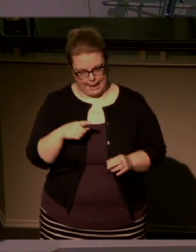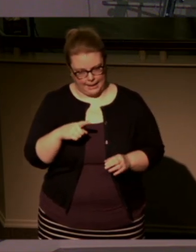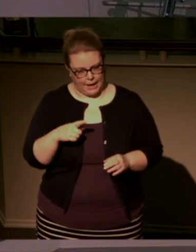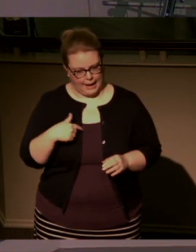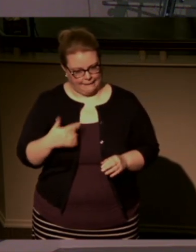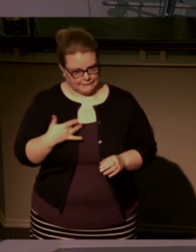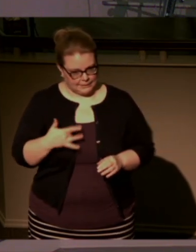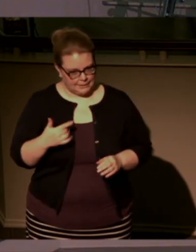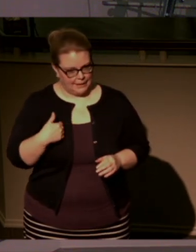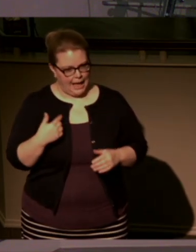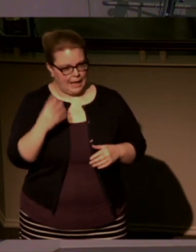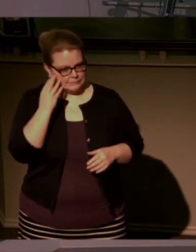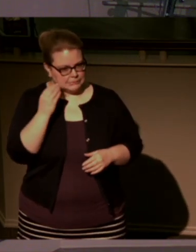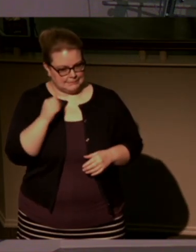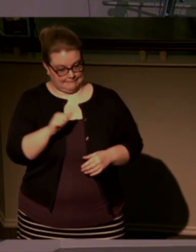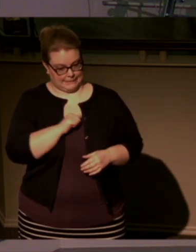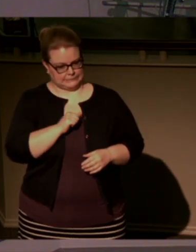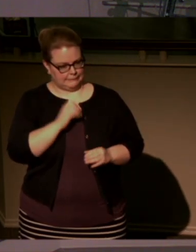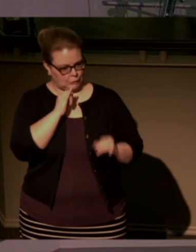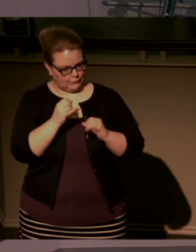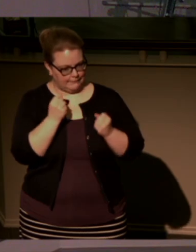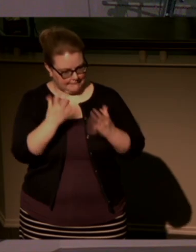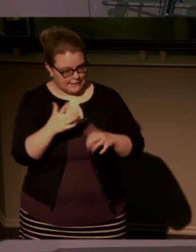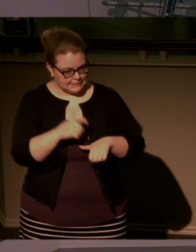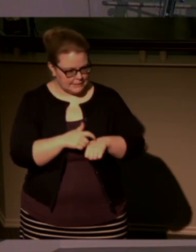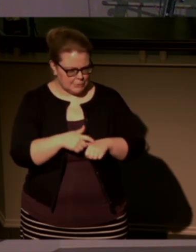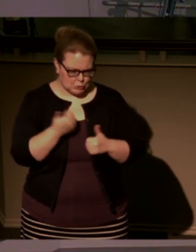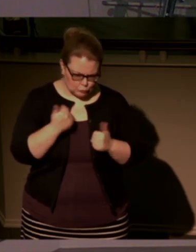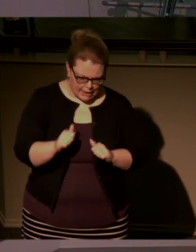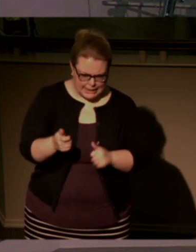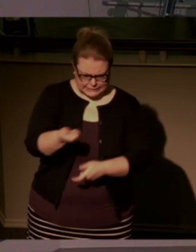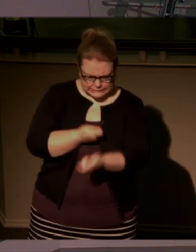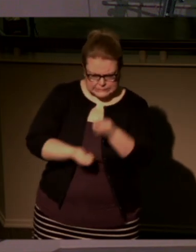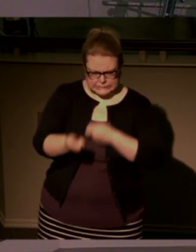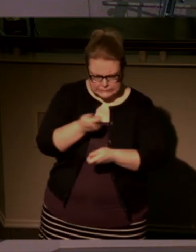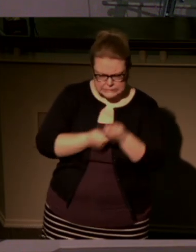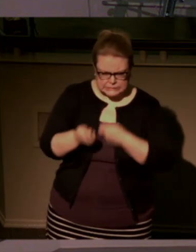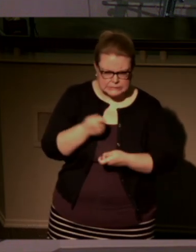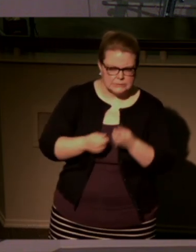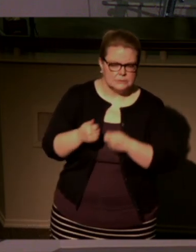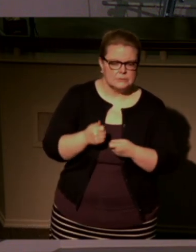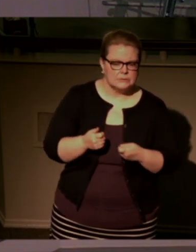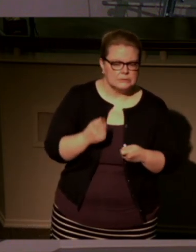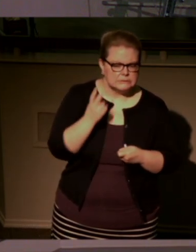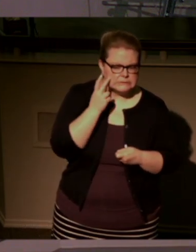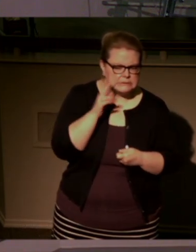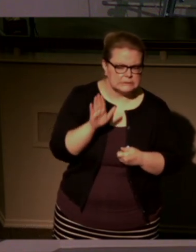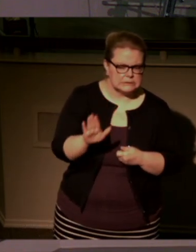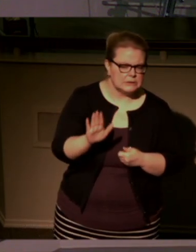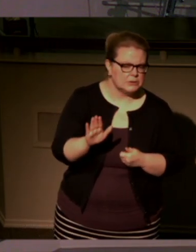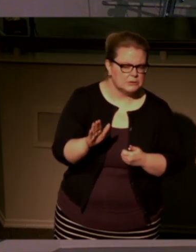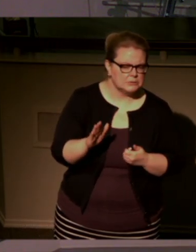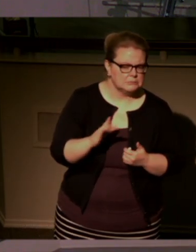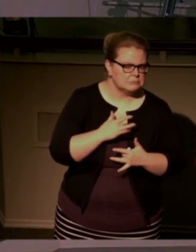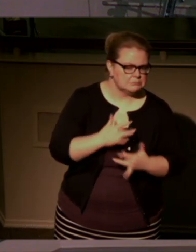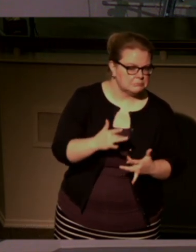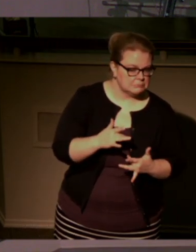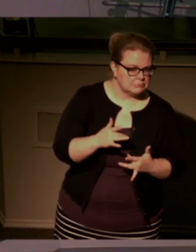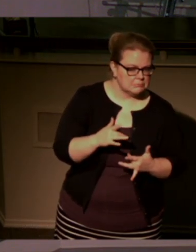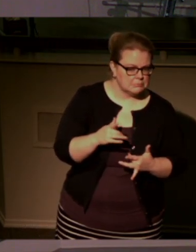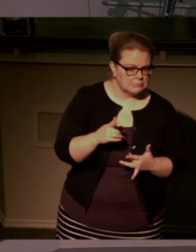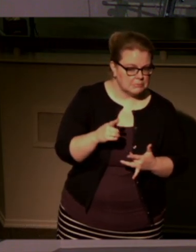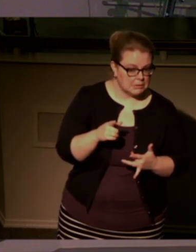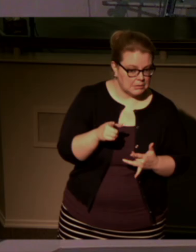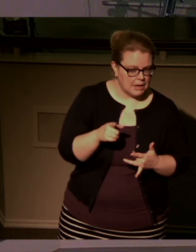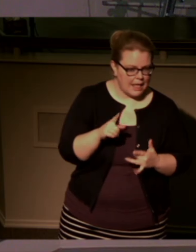doing interviews and different things like that you do as much as you can to find out everything you could about a prospective employee,